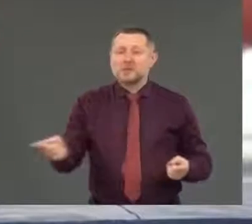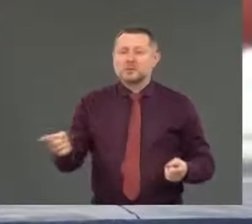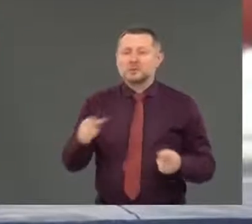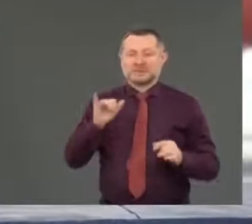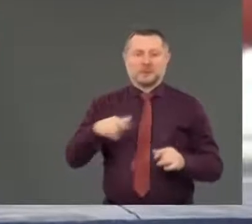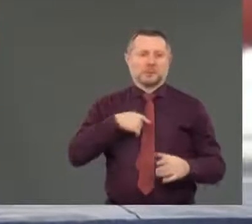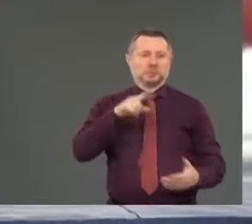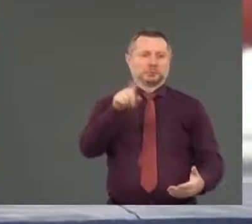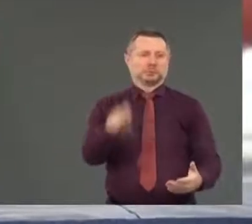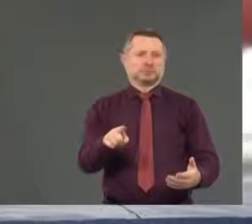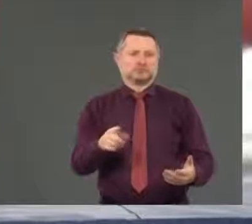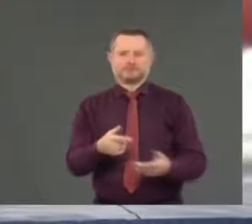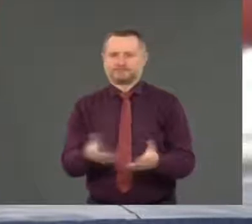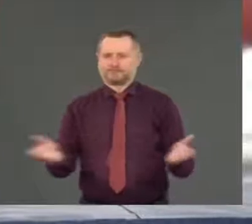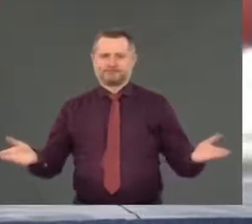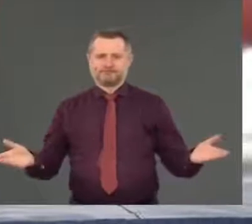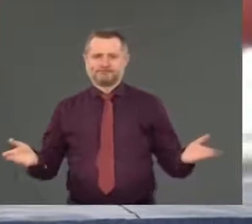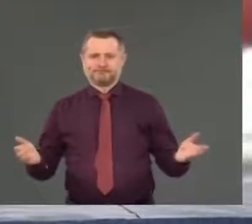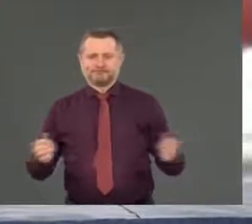Legislatures